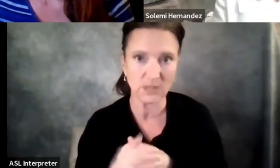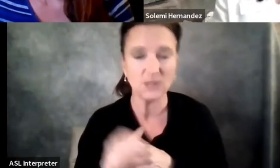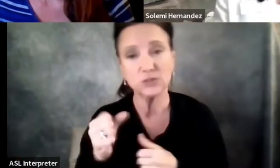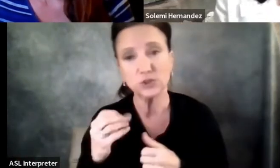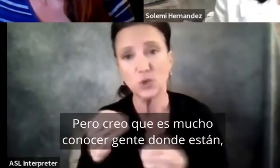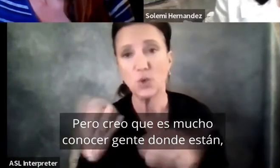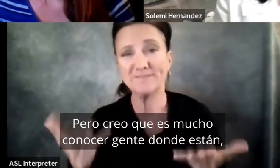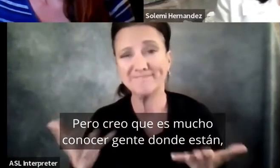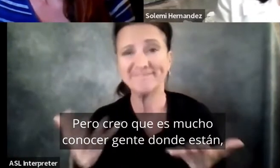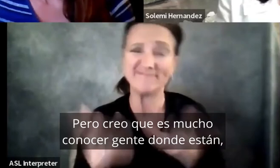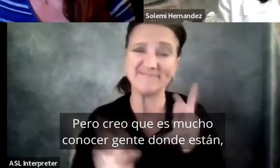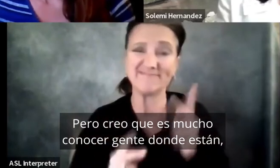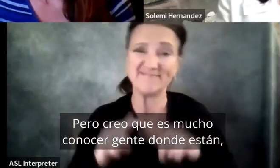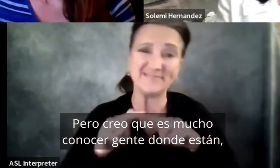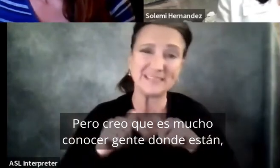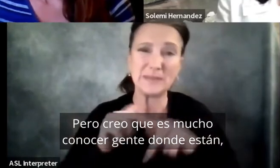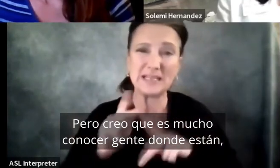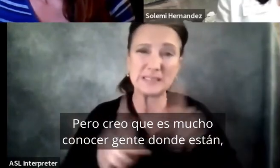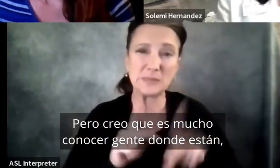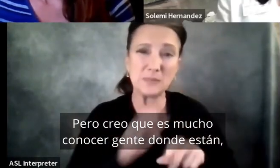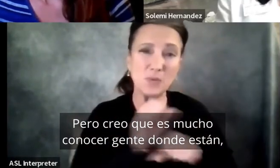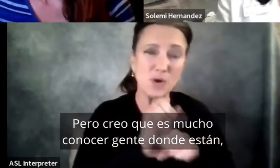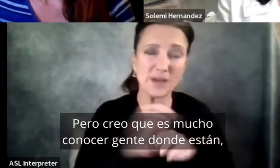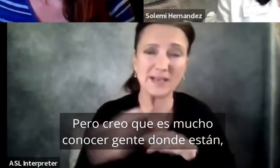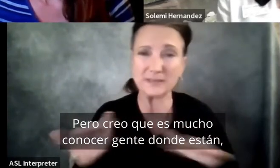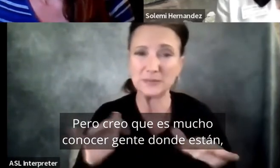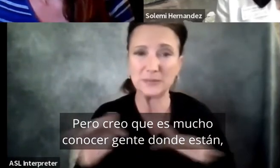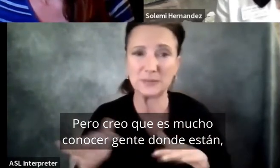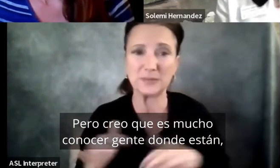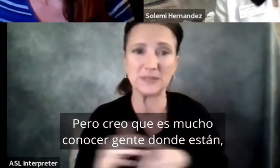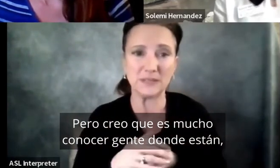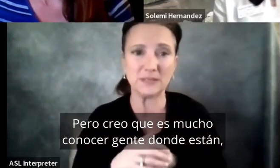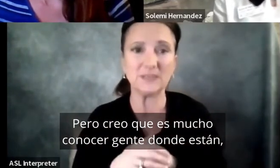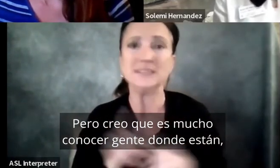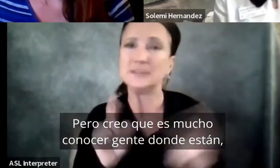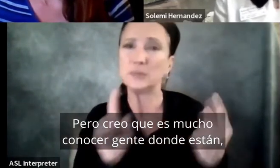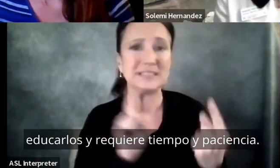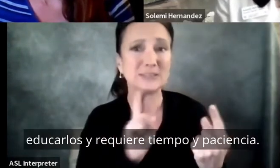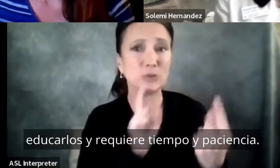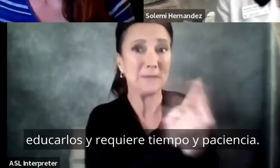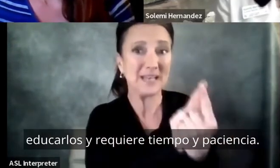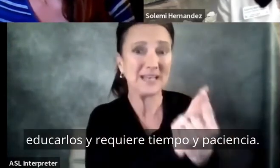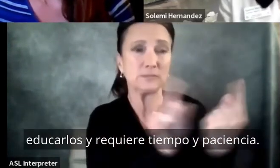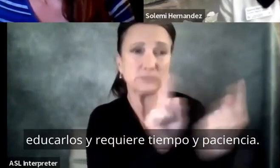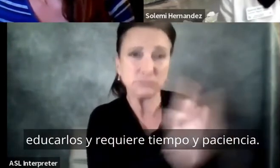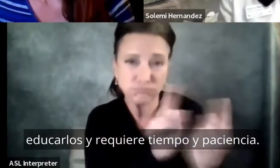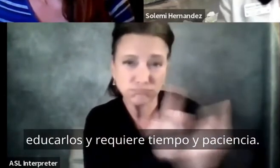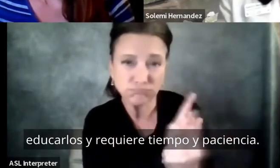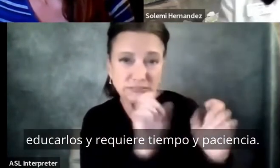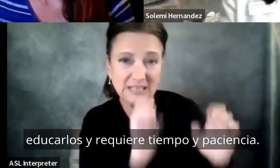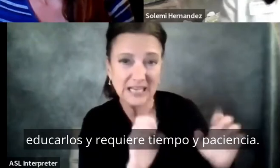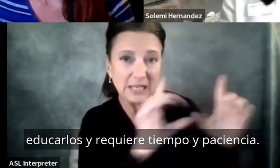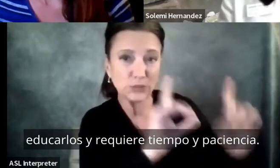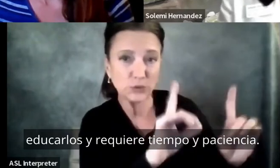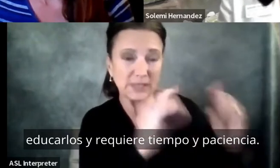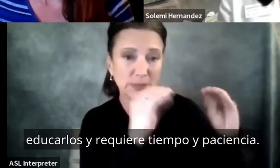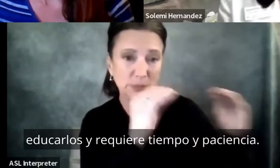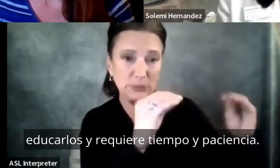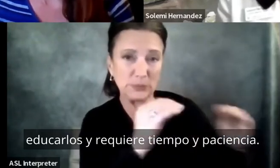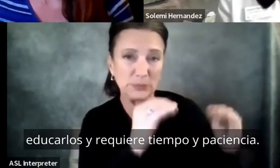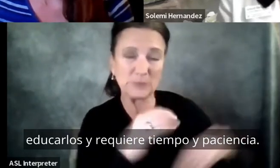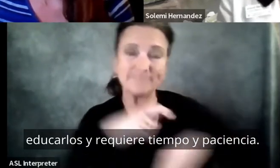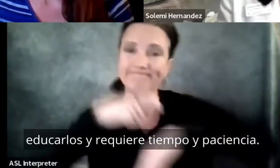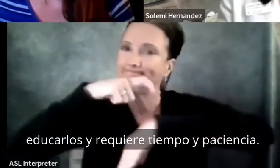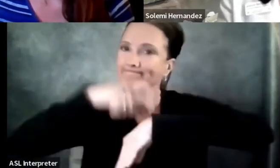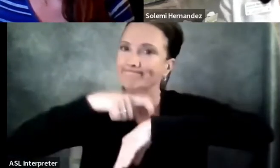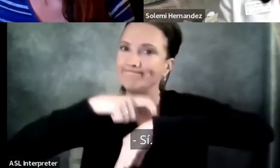right? But, you know, I think it's a lot of meeting people where they are, educating them. And it takes time.